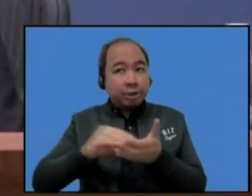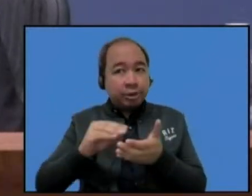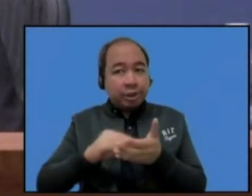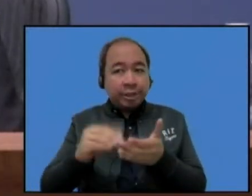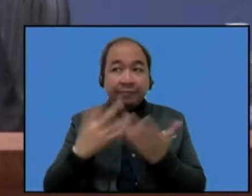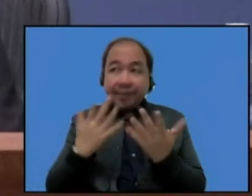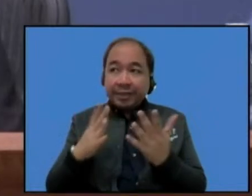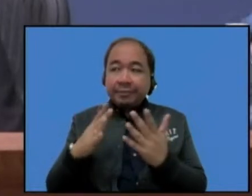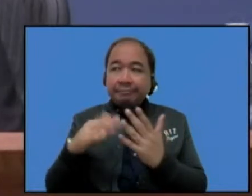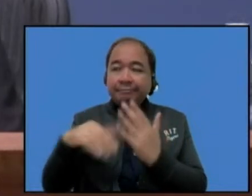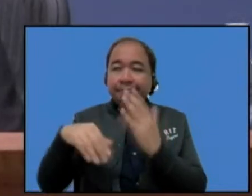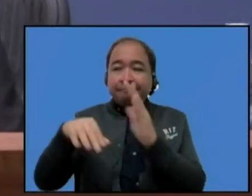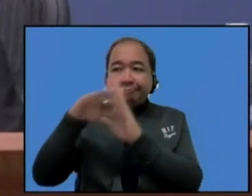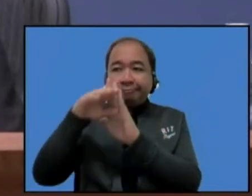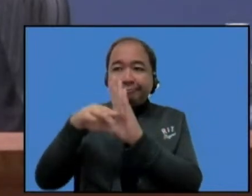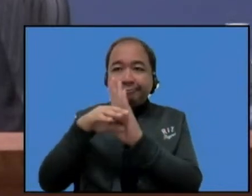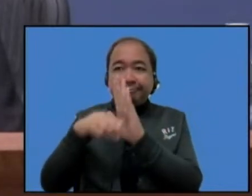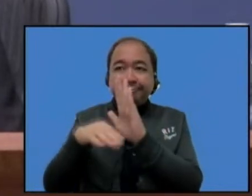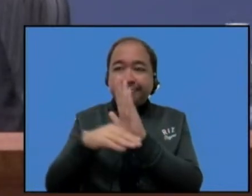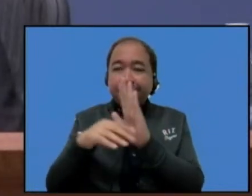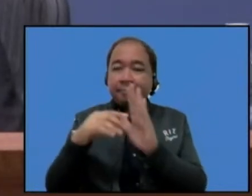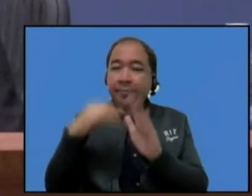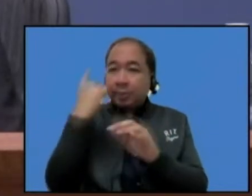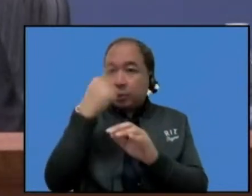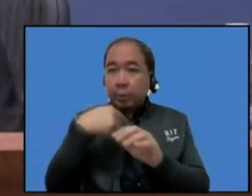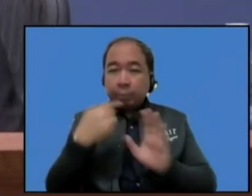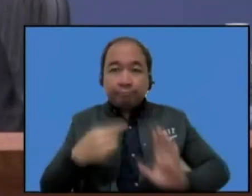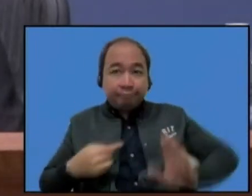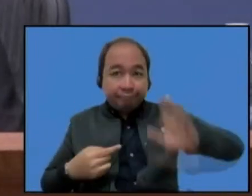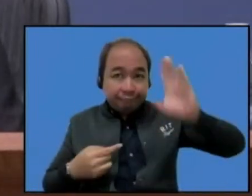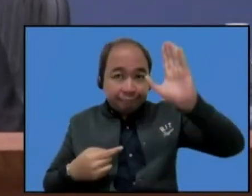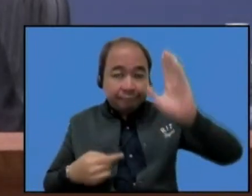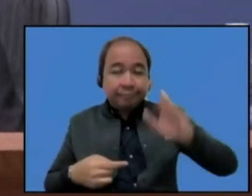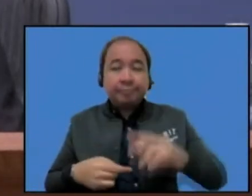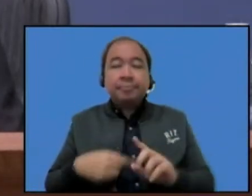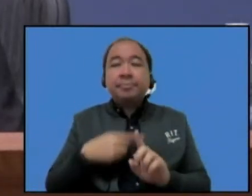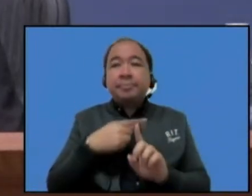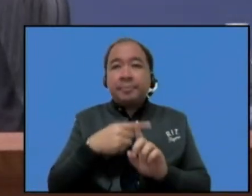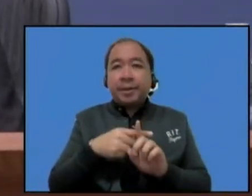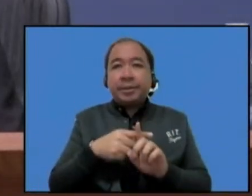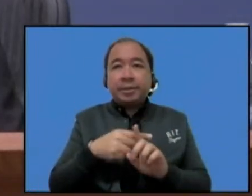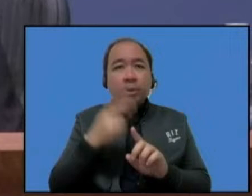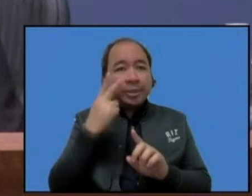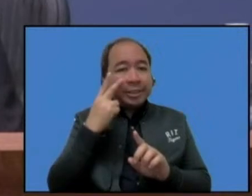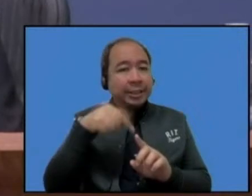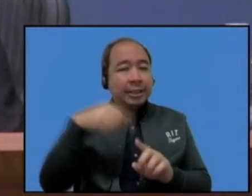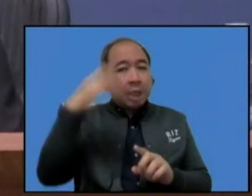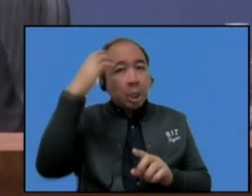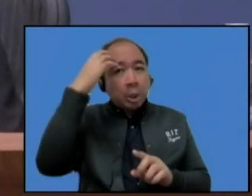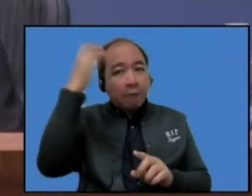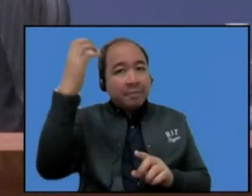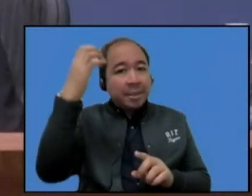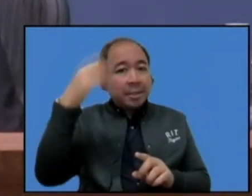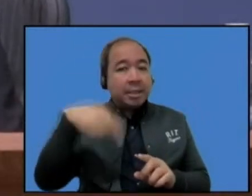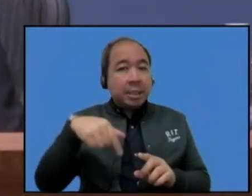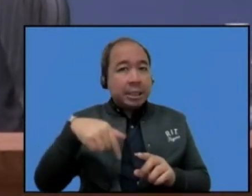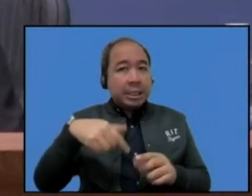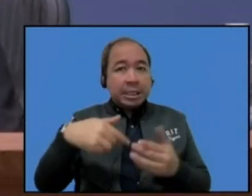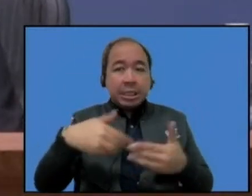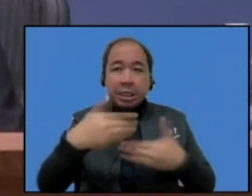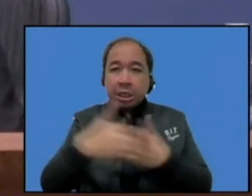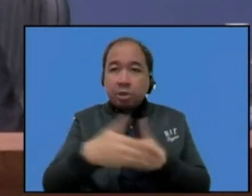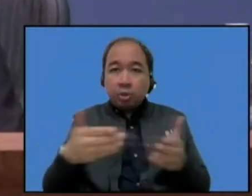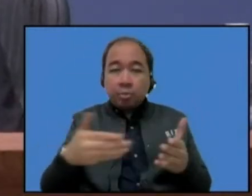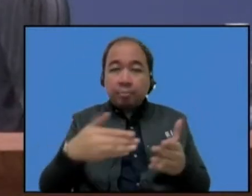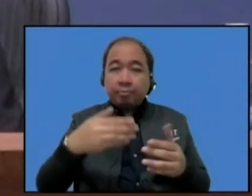speaking requests, and we will also call on for government in the room who